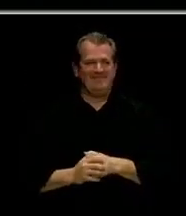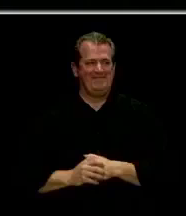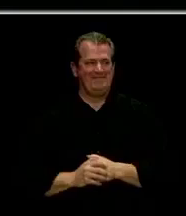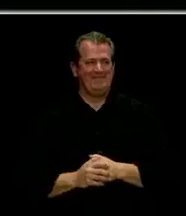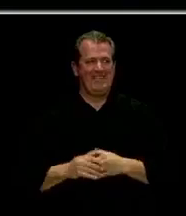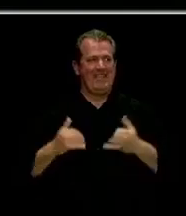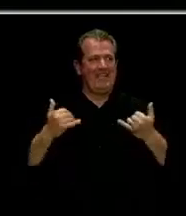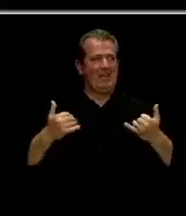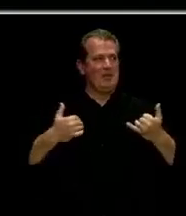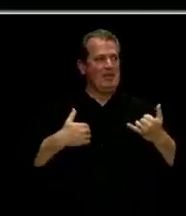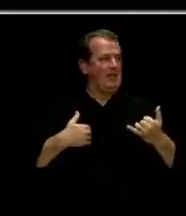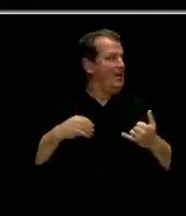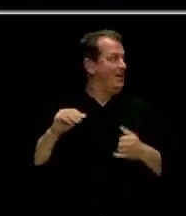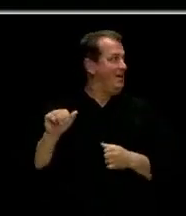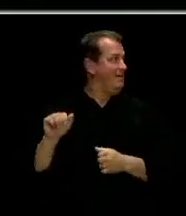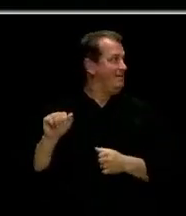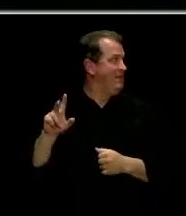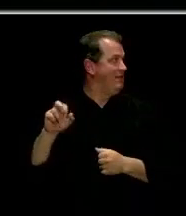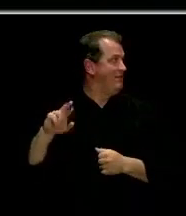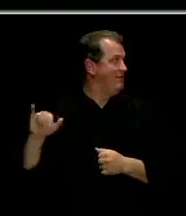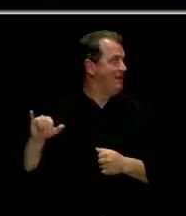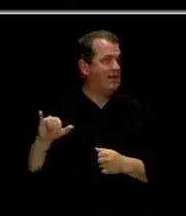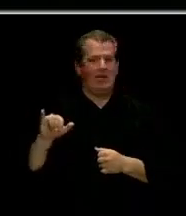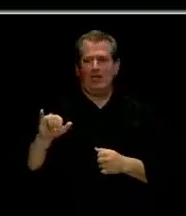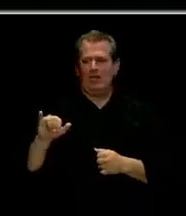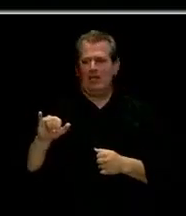And here we have Able United, John Finch.